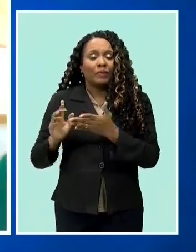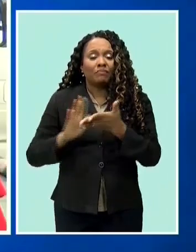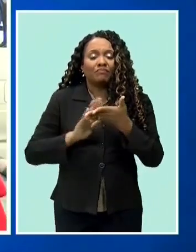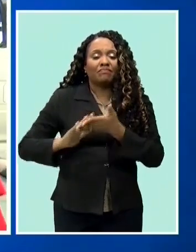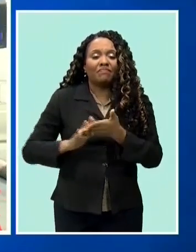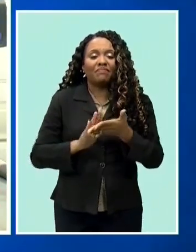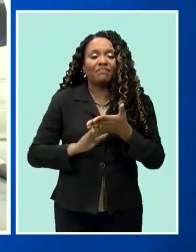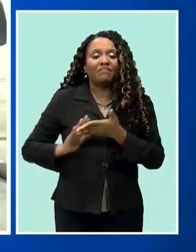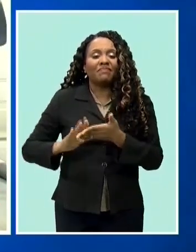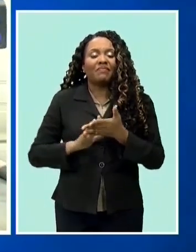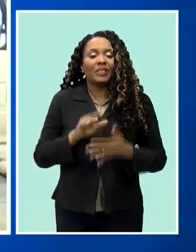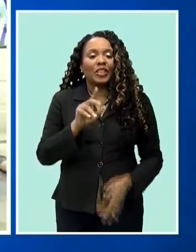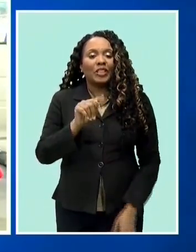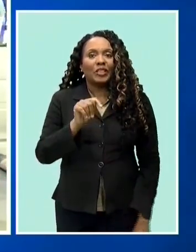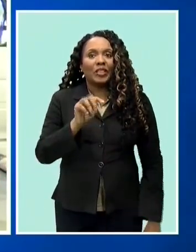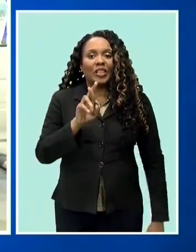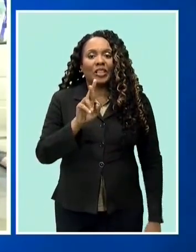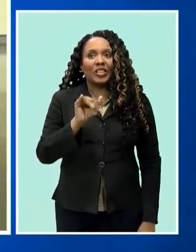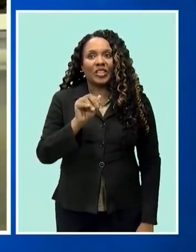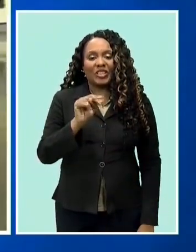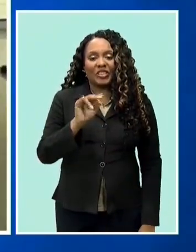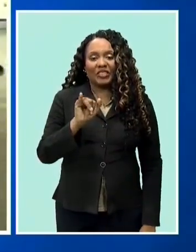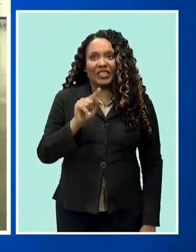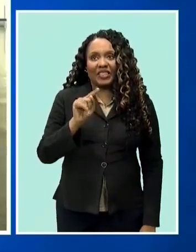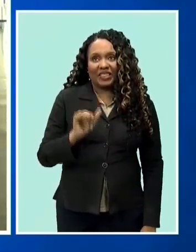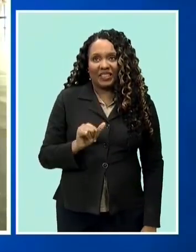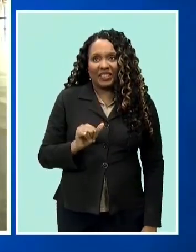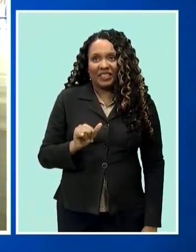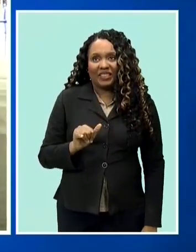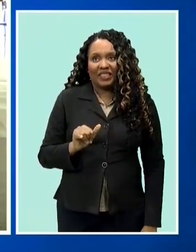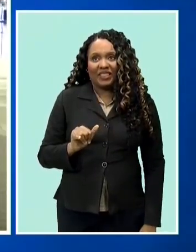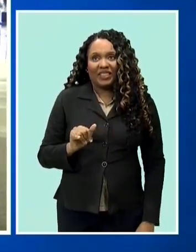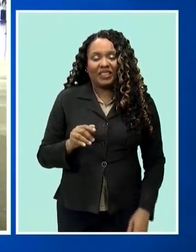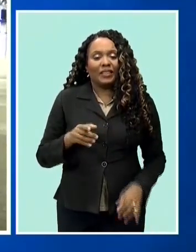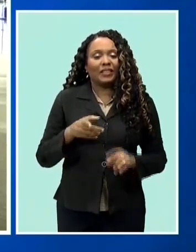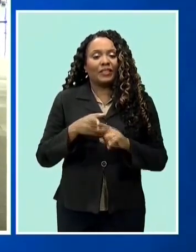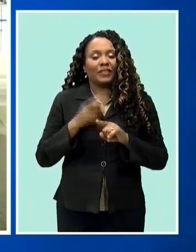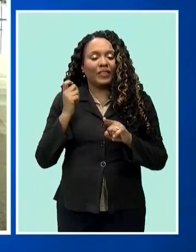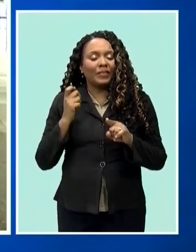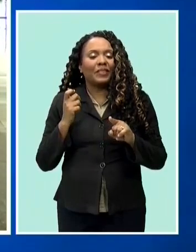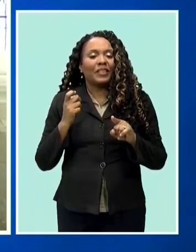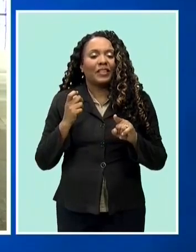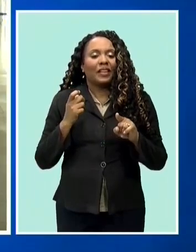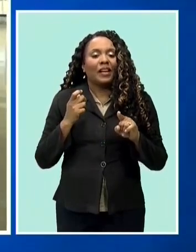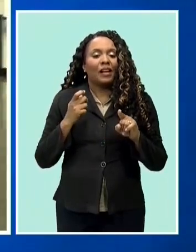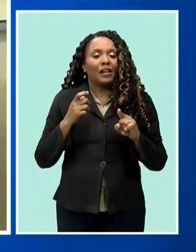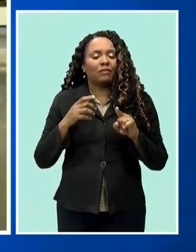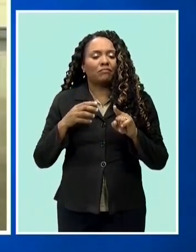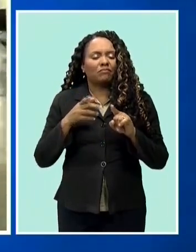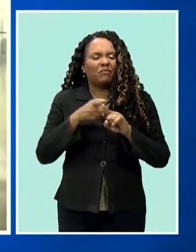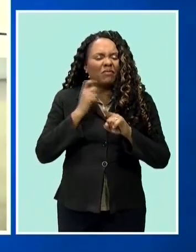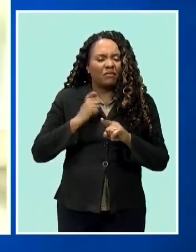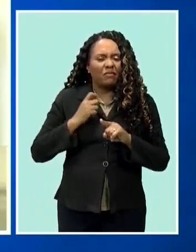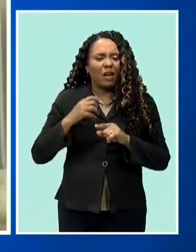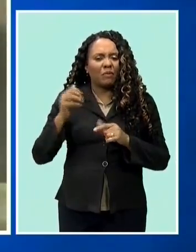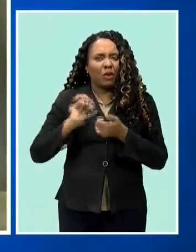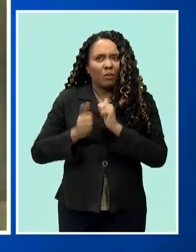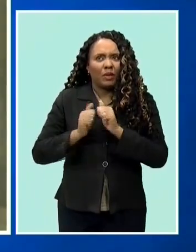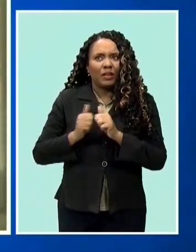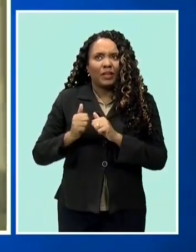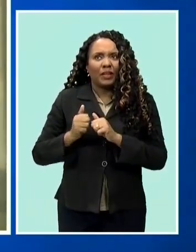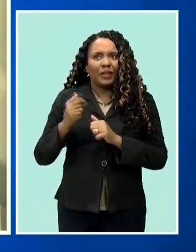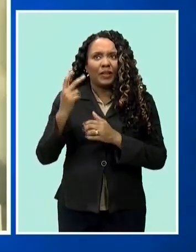Alexander student for her amazing feat. It was big smiles from Trinity and tears from Mum Corrine as they came through the arrival hall to